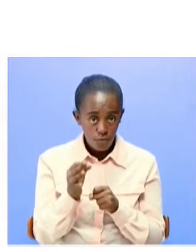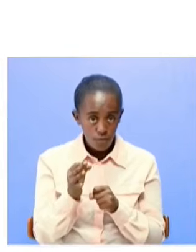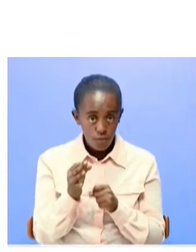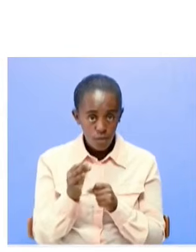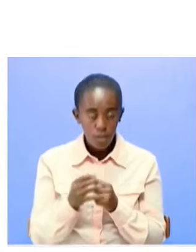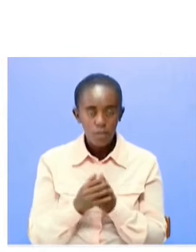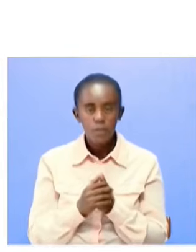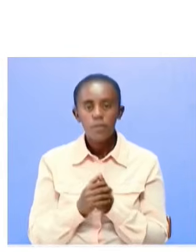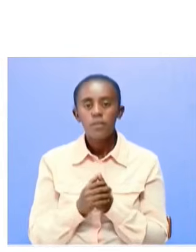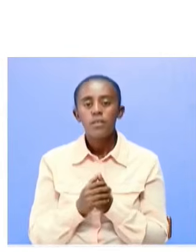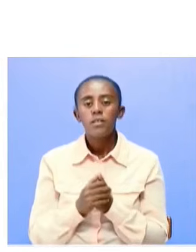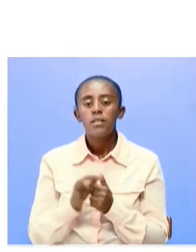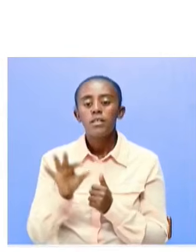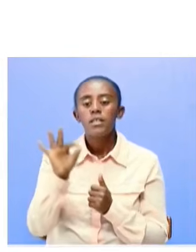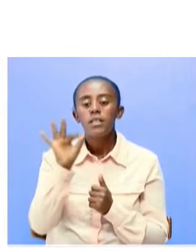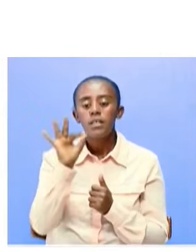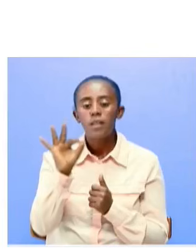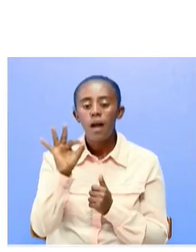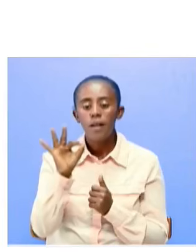of 9.